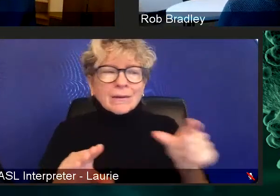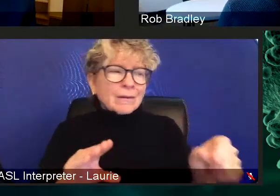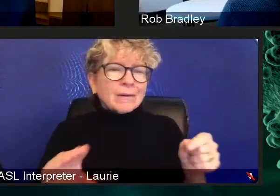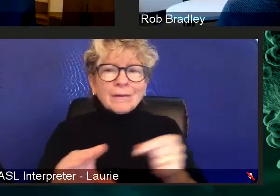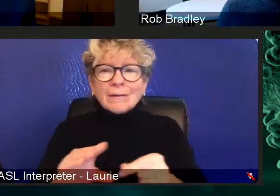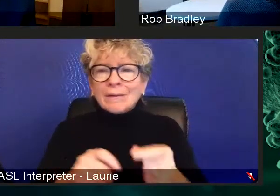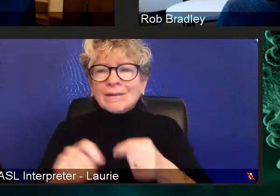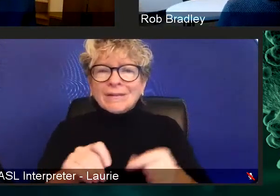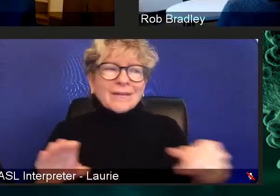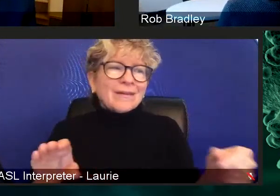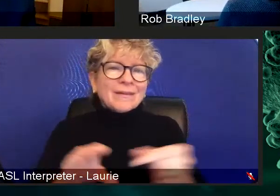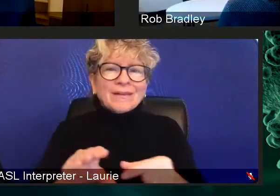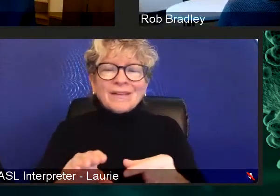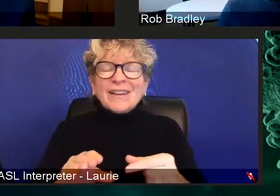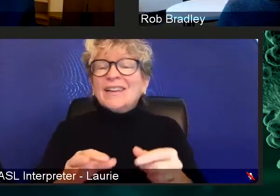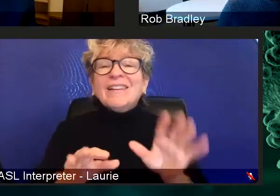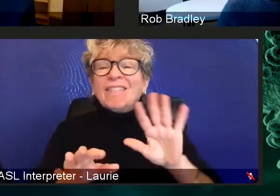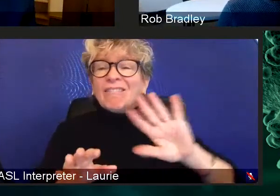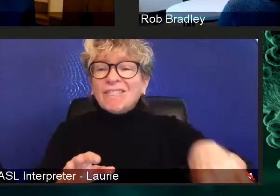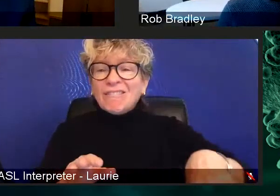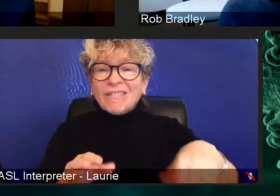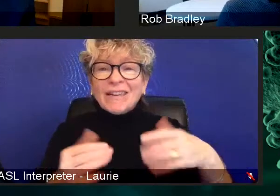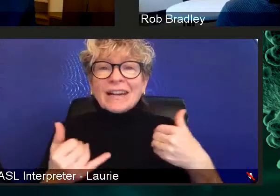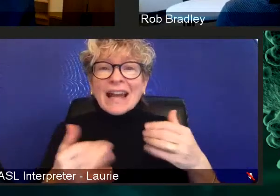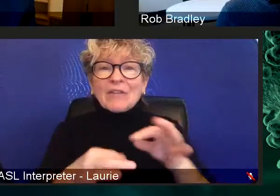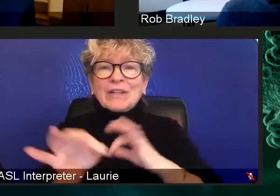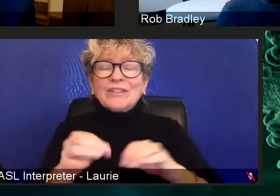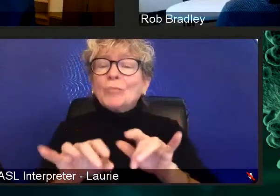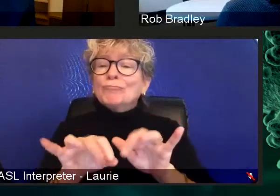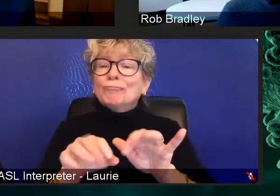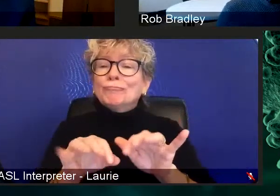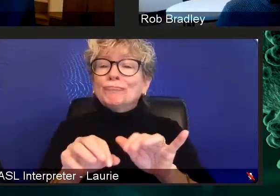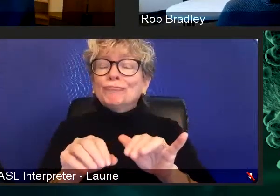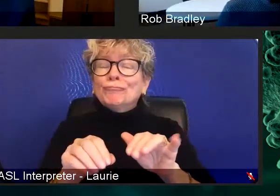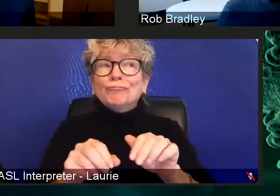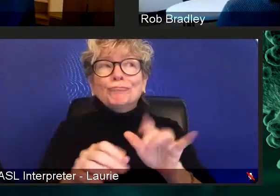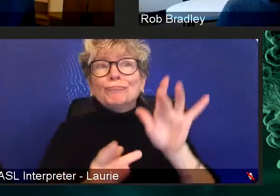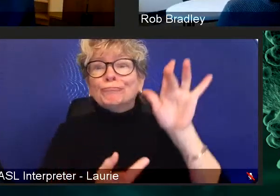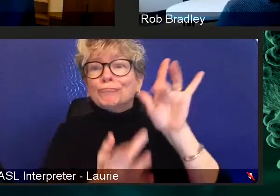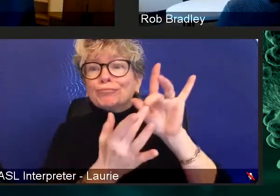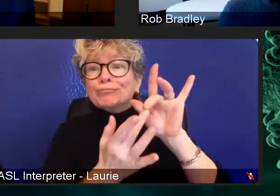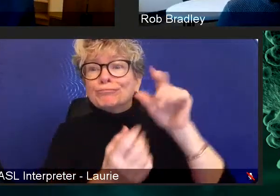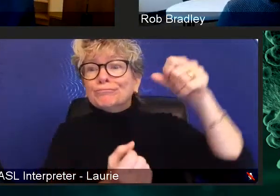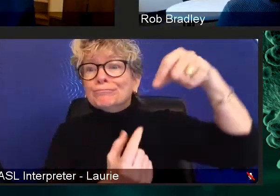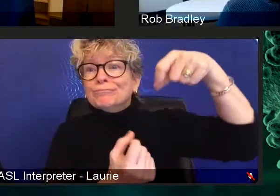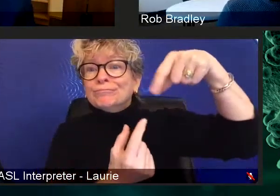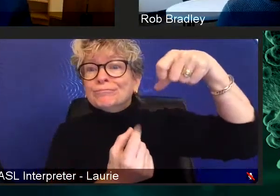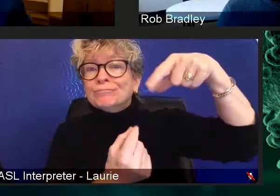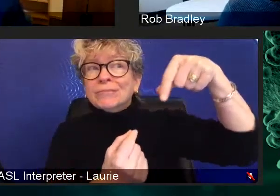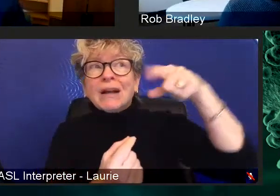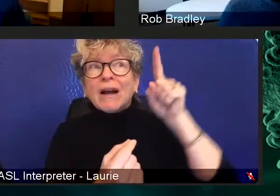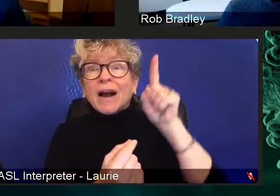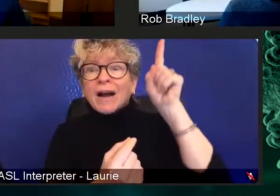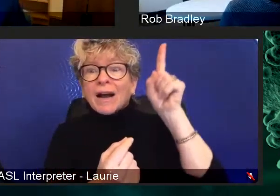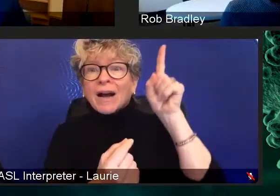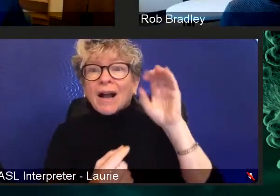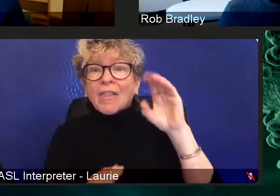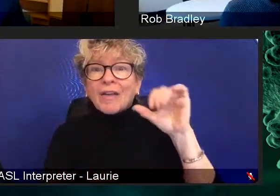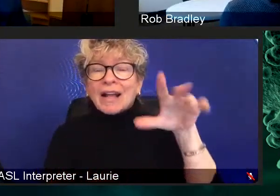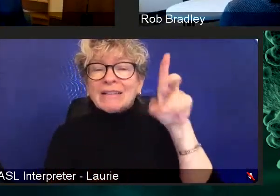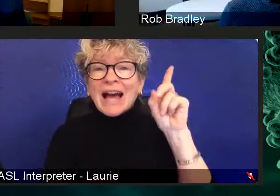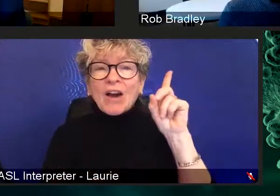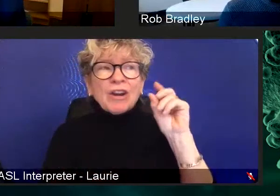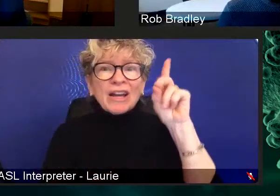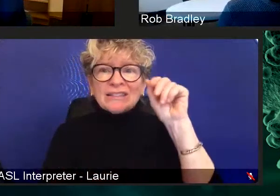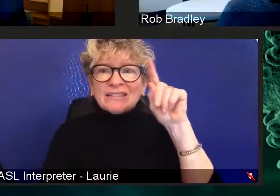can just type in my laptop and then access all the data I want, which is stored on the cloud, and apply some new